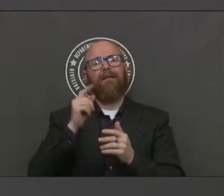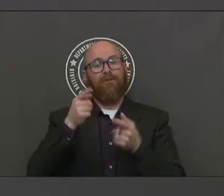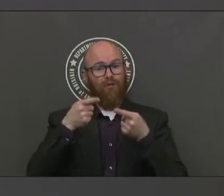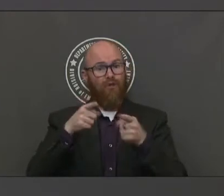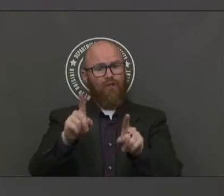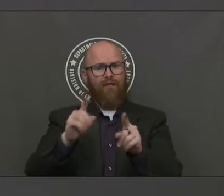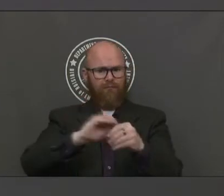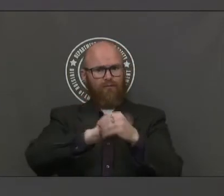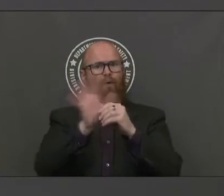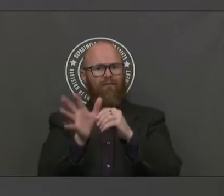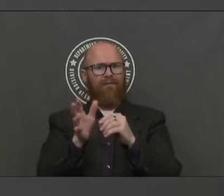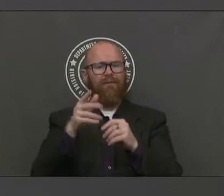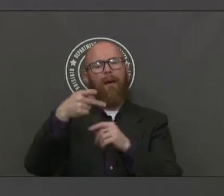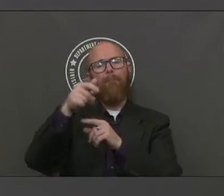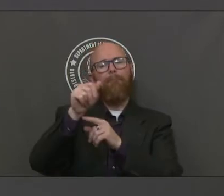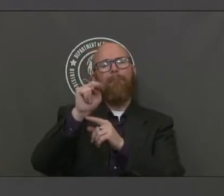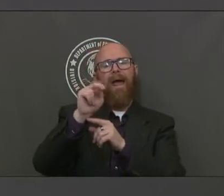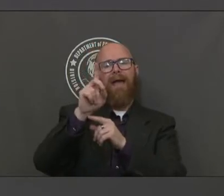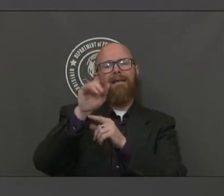pandemic.